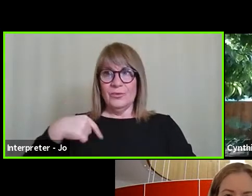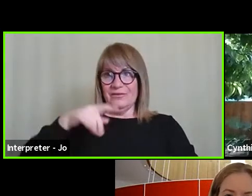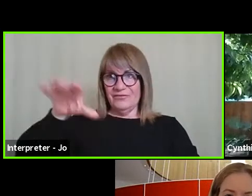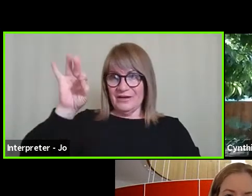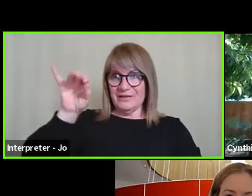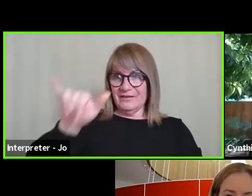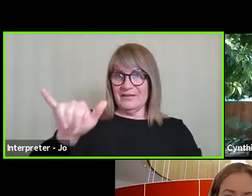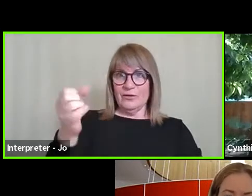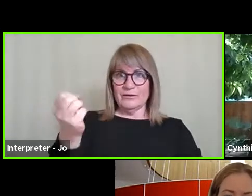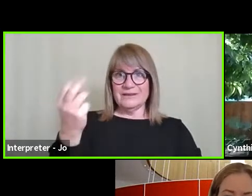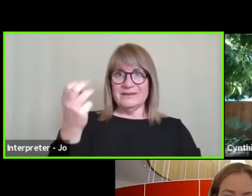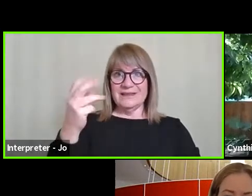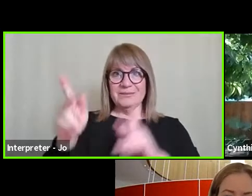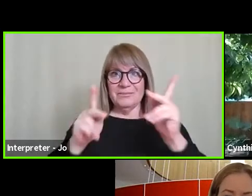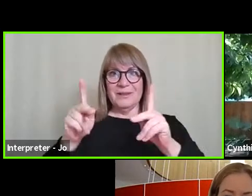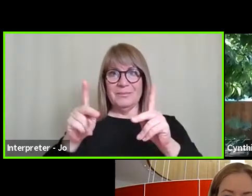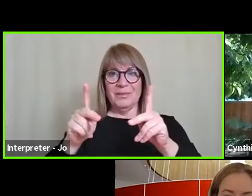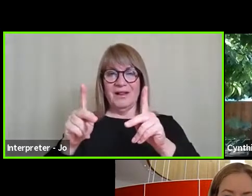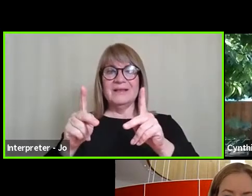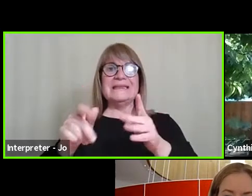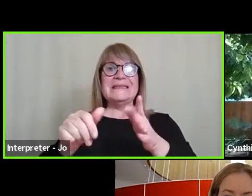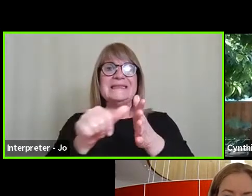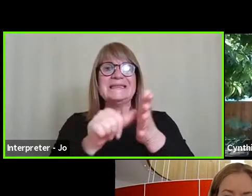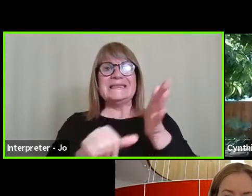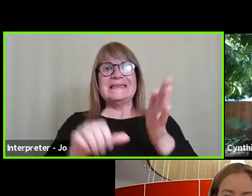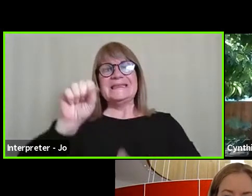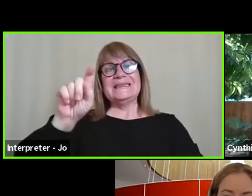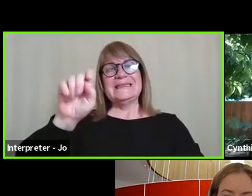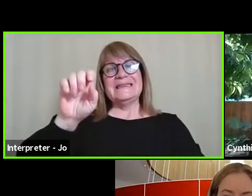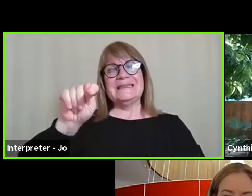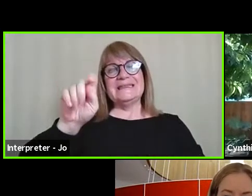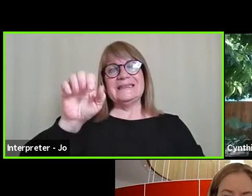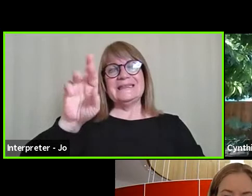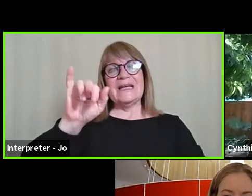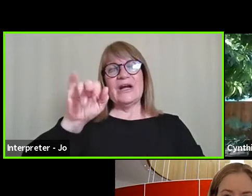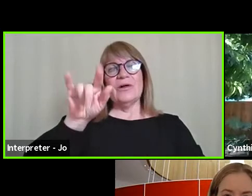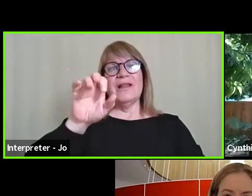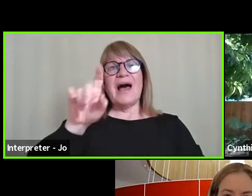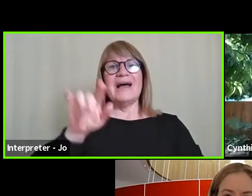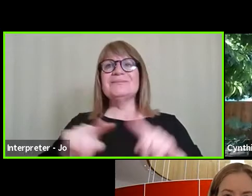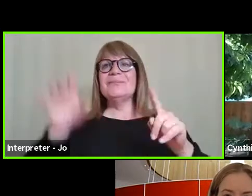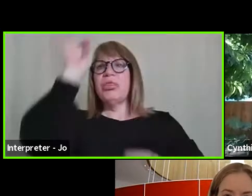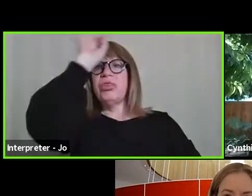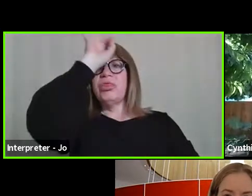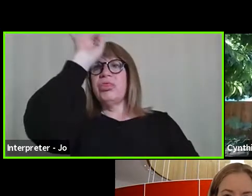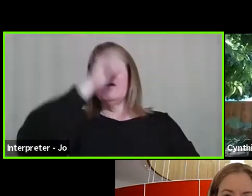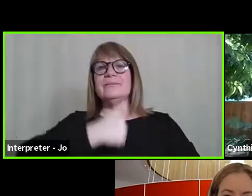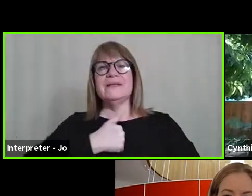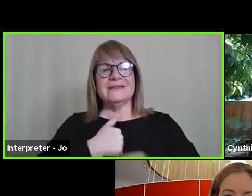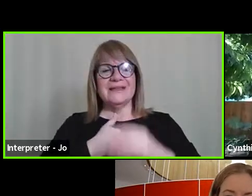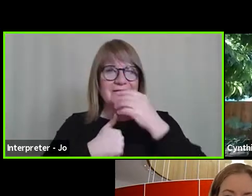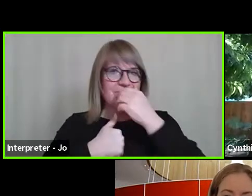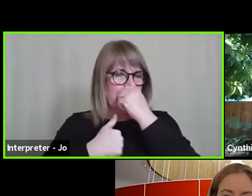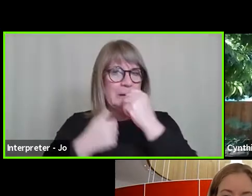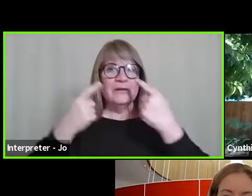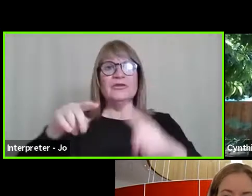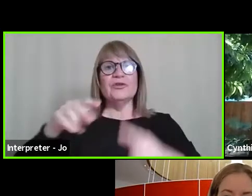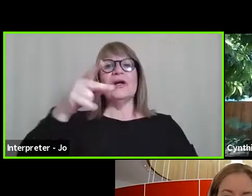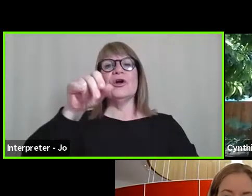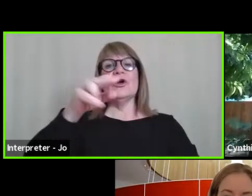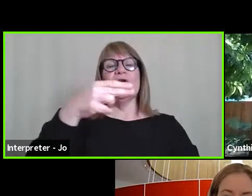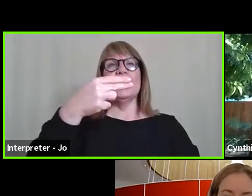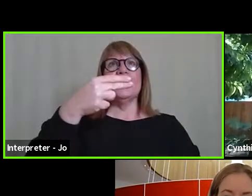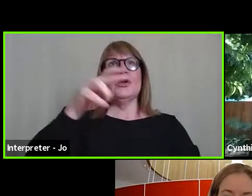sterilized without their knowledge whatsoever during hernia operations and other forms of abdominal surgeries um the